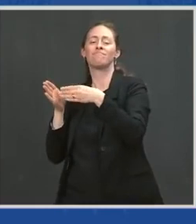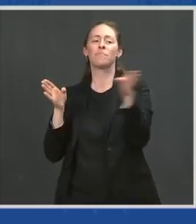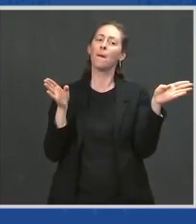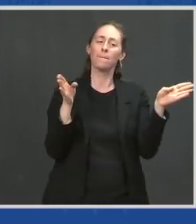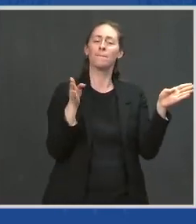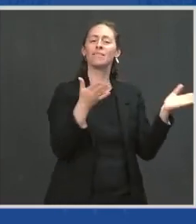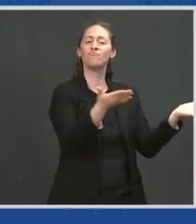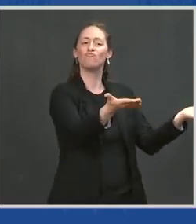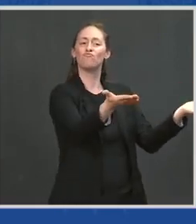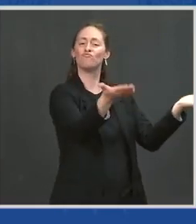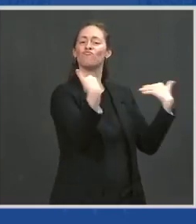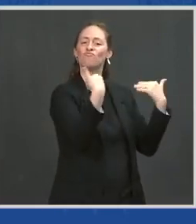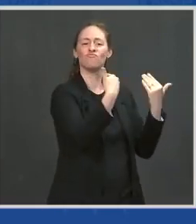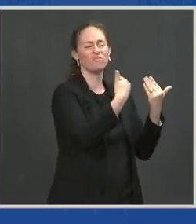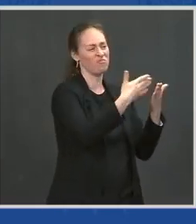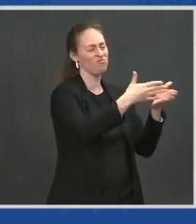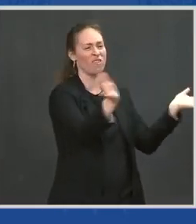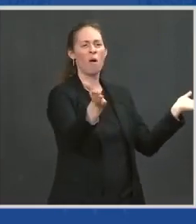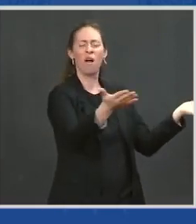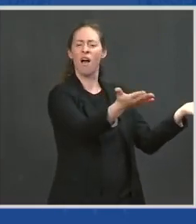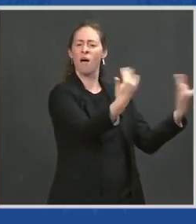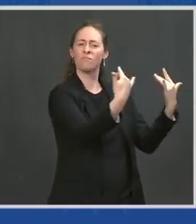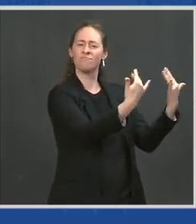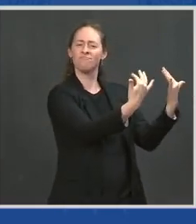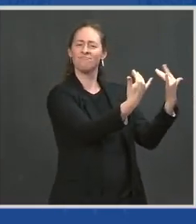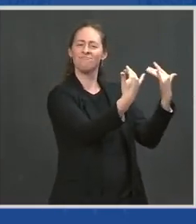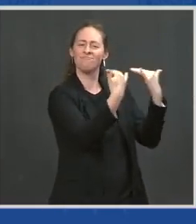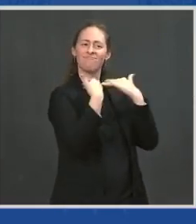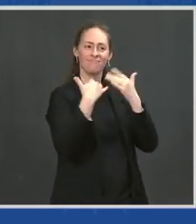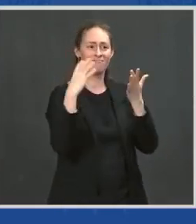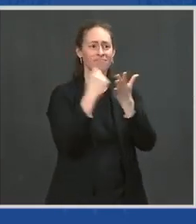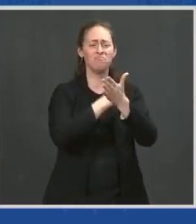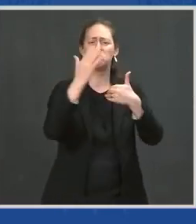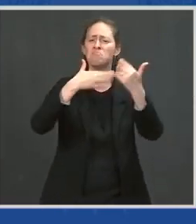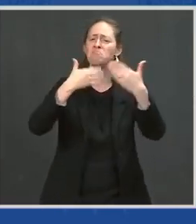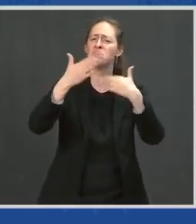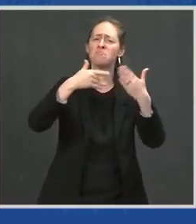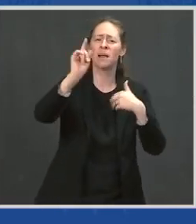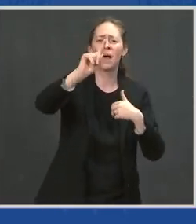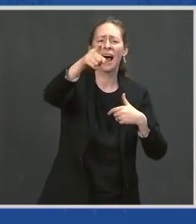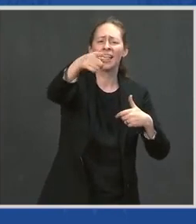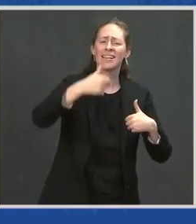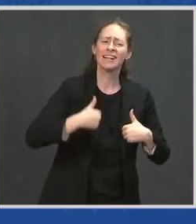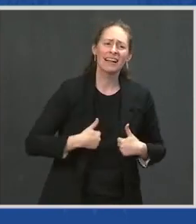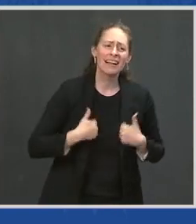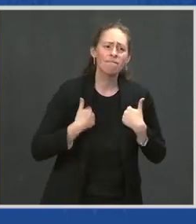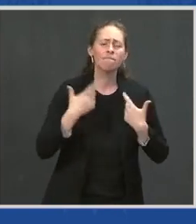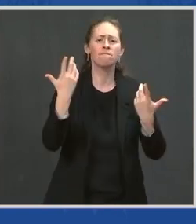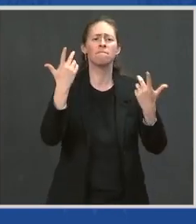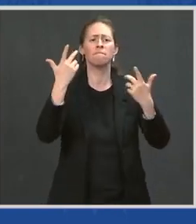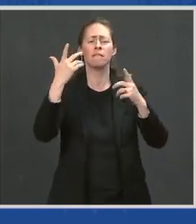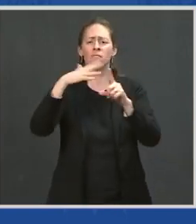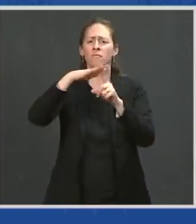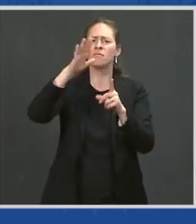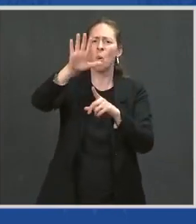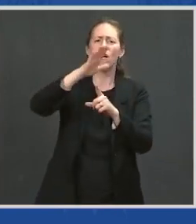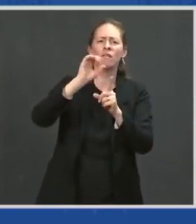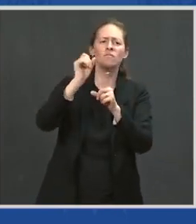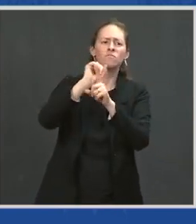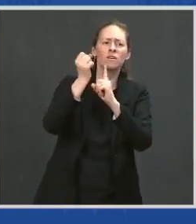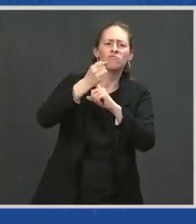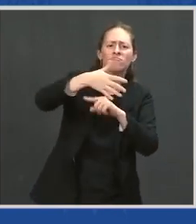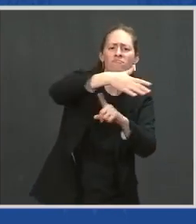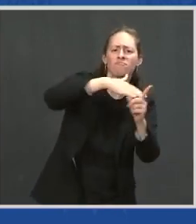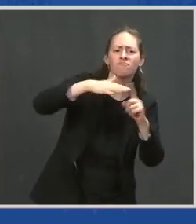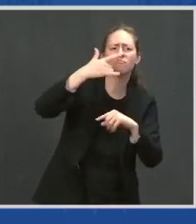age of 16 in America. Wherever you live, whatever your circumstances, if you are 16 or older, you